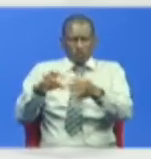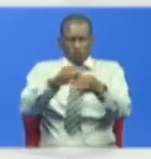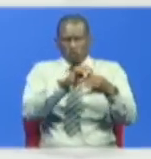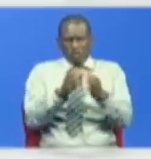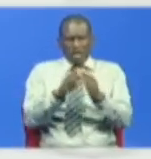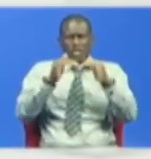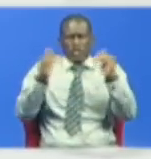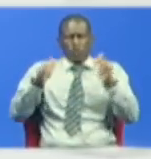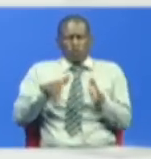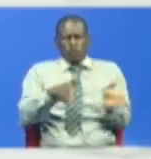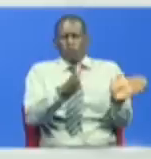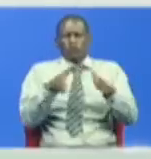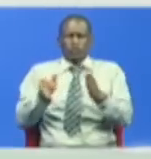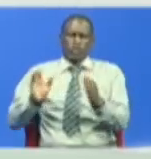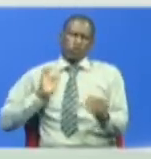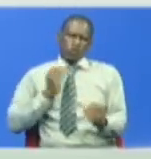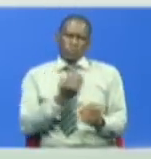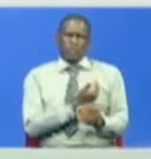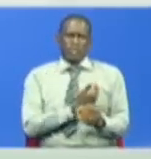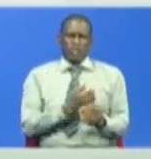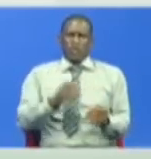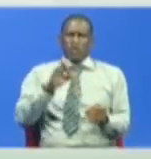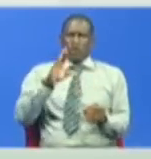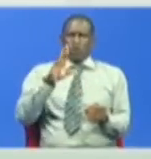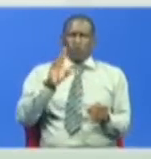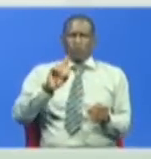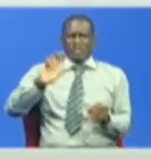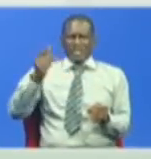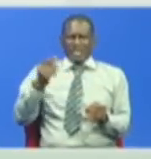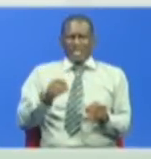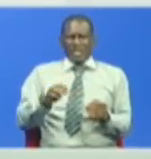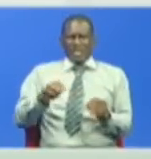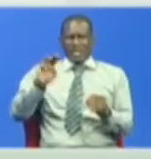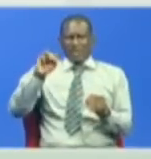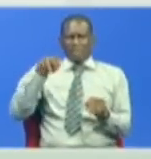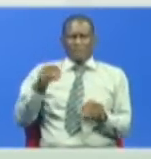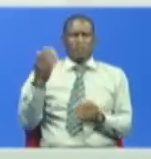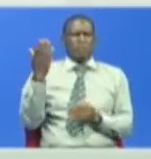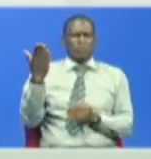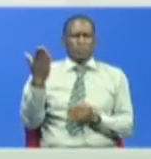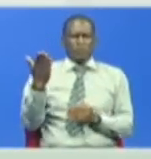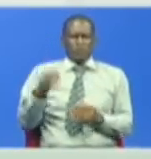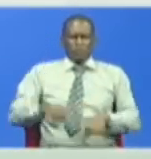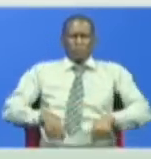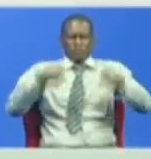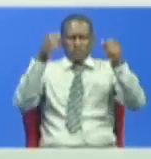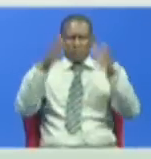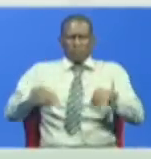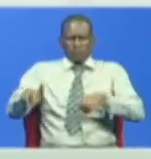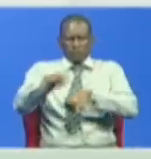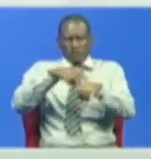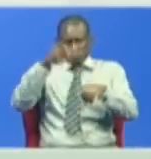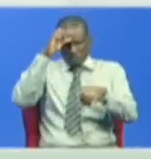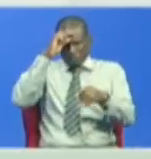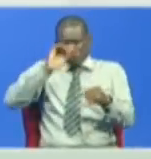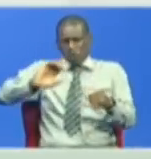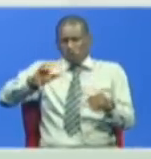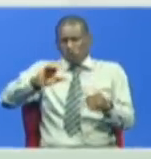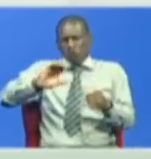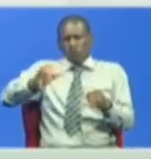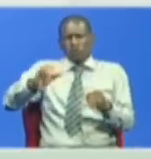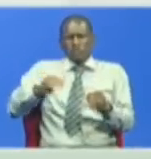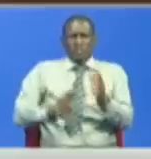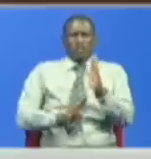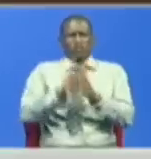Equal Opportunities Committee. Ford Kenya's Kandui MP Wafula Wamunyinyi will chair the National Government Constituencies Development